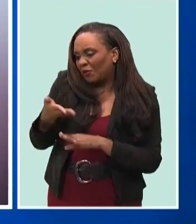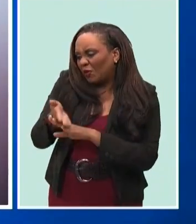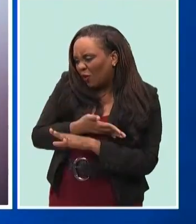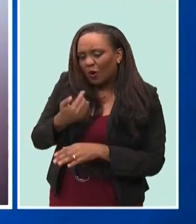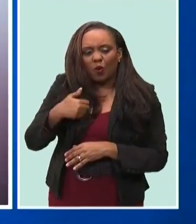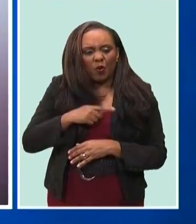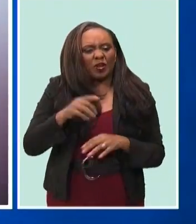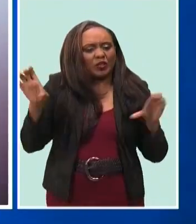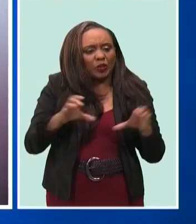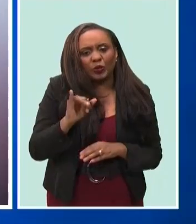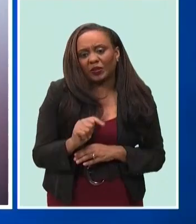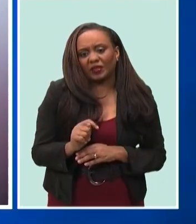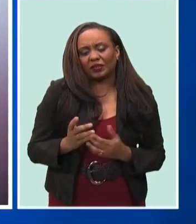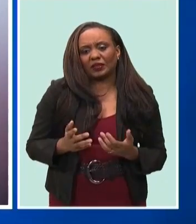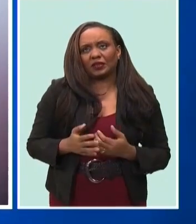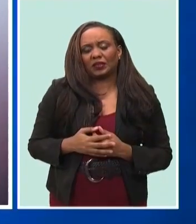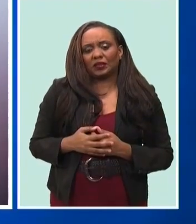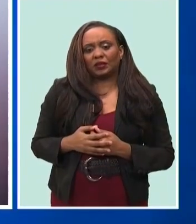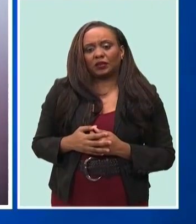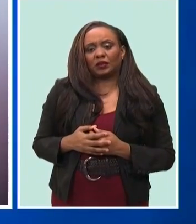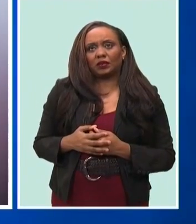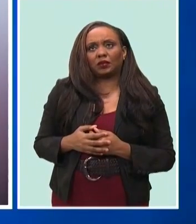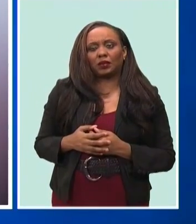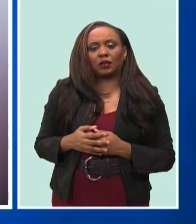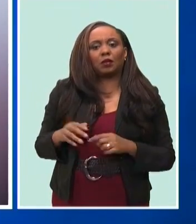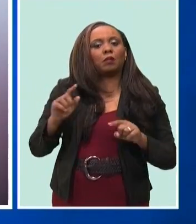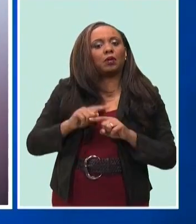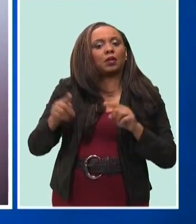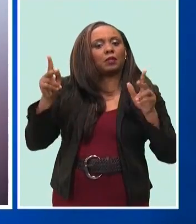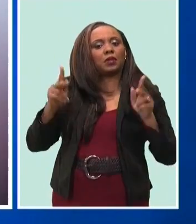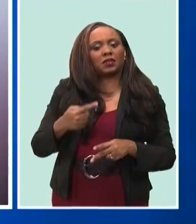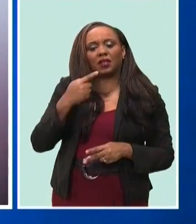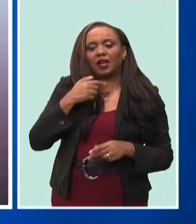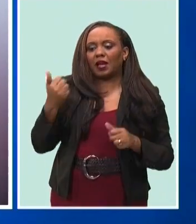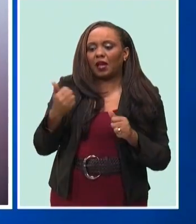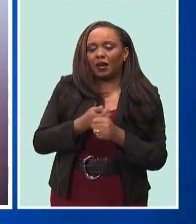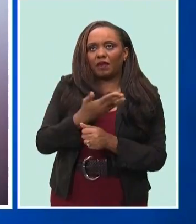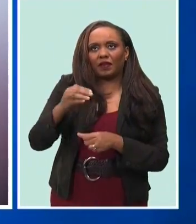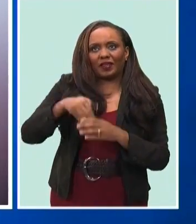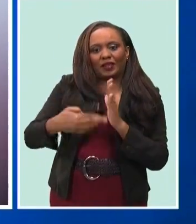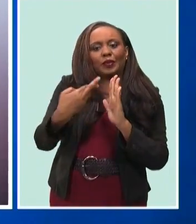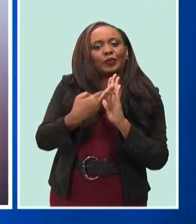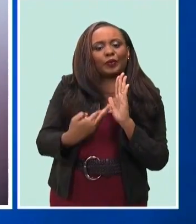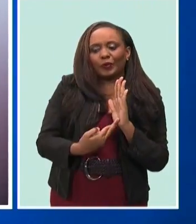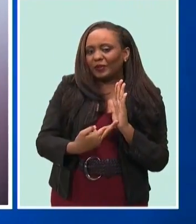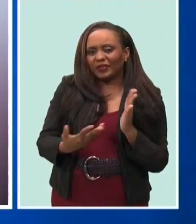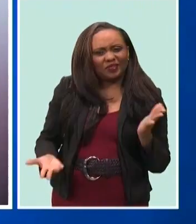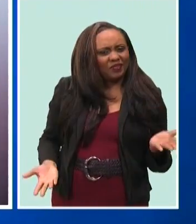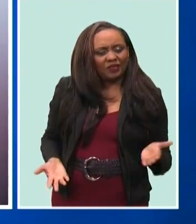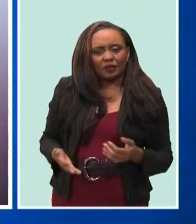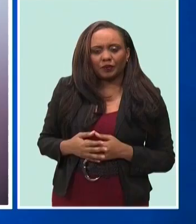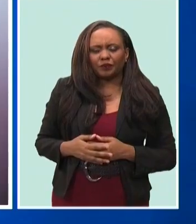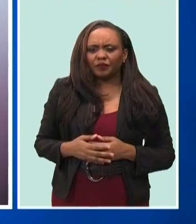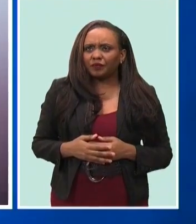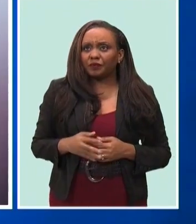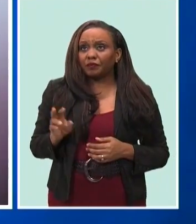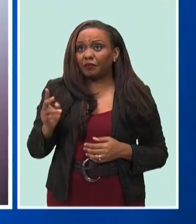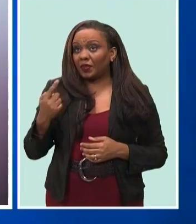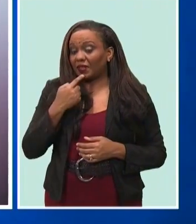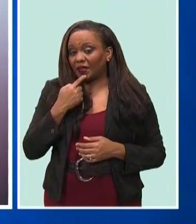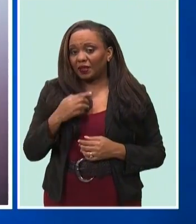NCC Commissioner Rosalind Gabriel said it was all in the rules and was available to everyone. It was in the rule book,